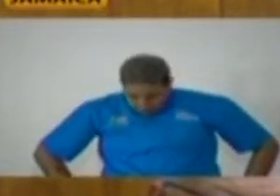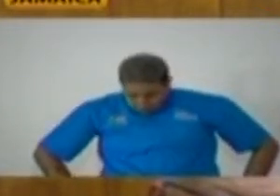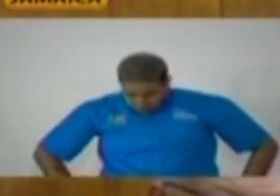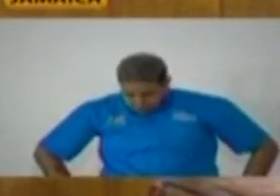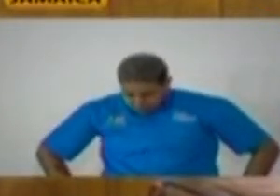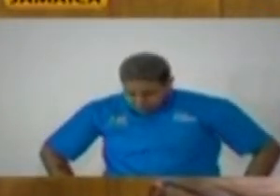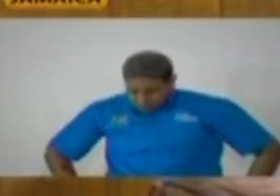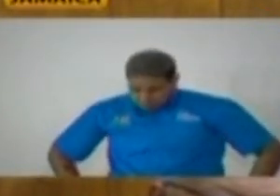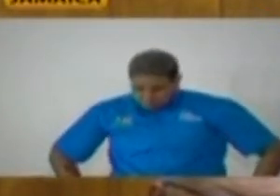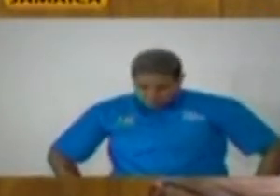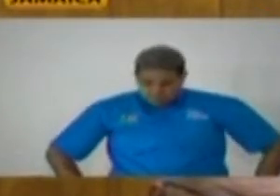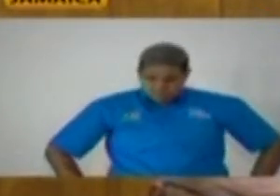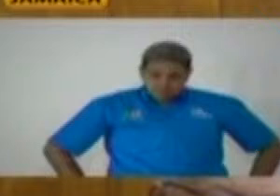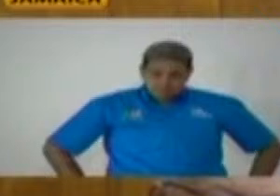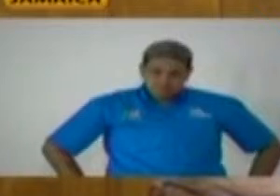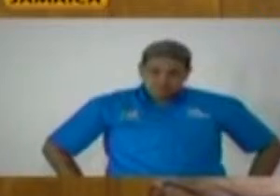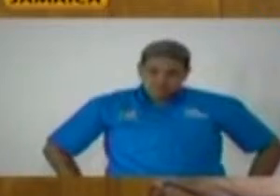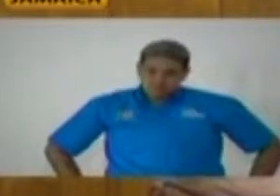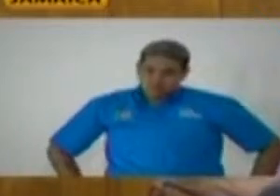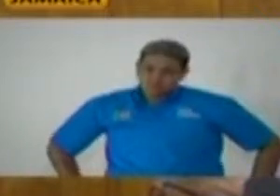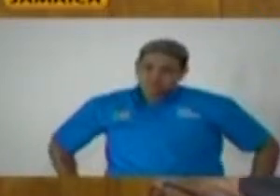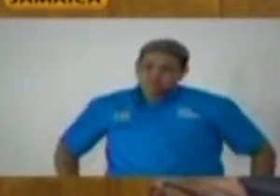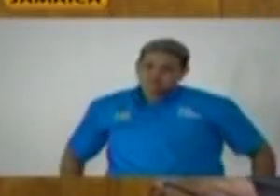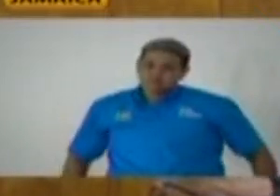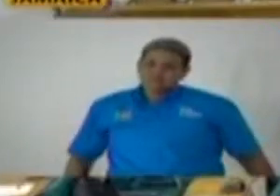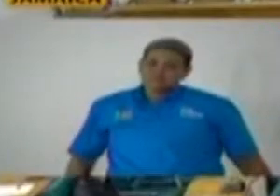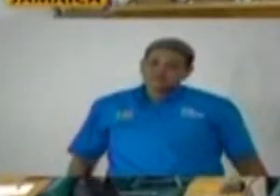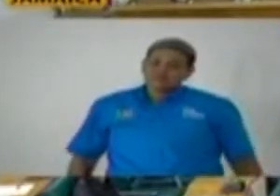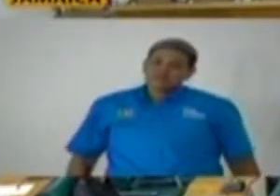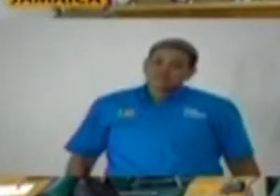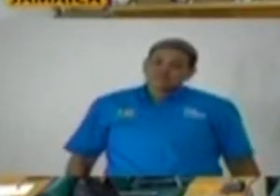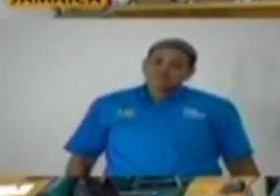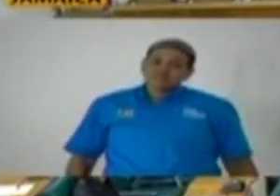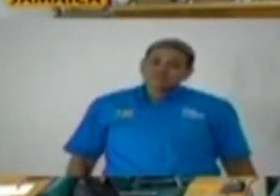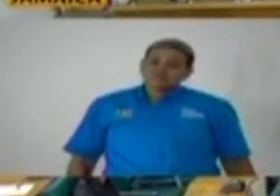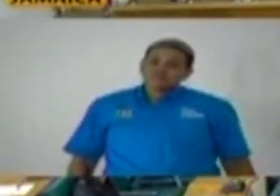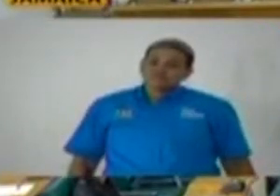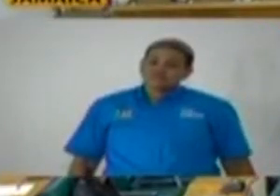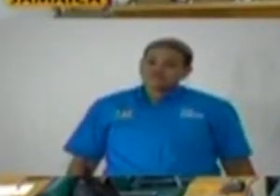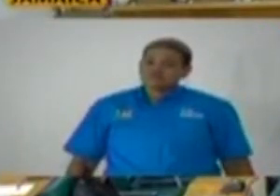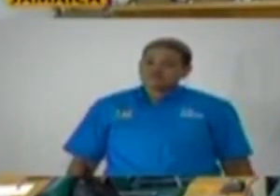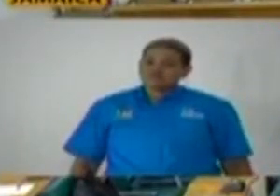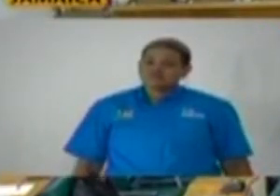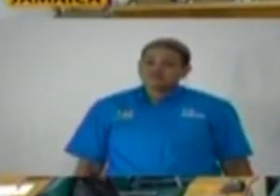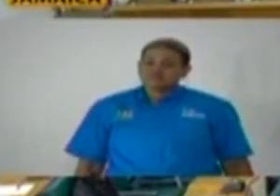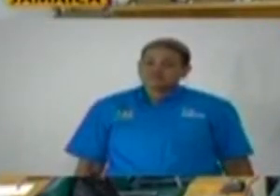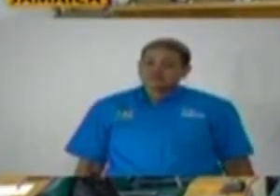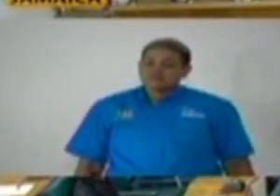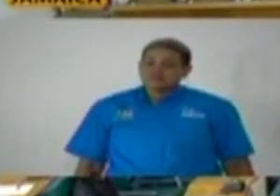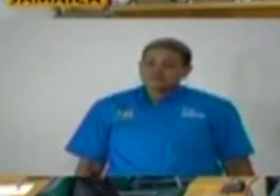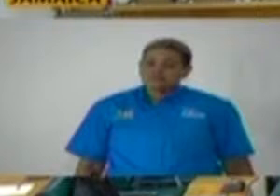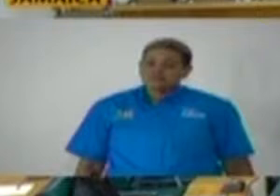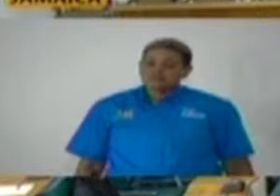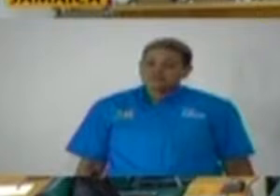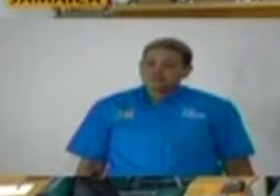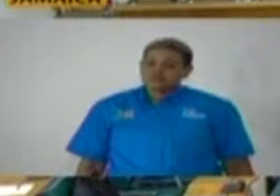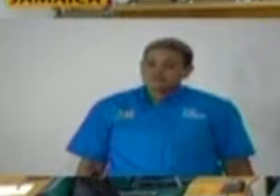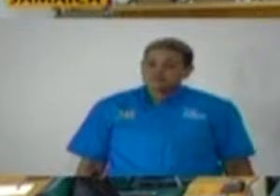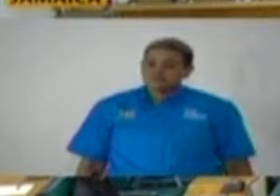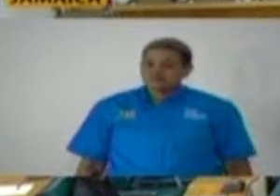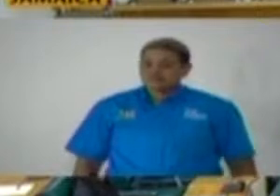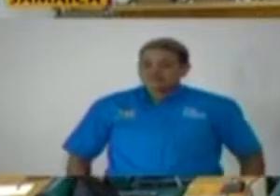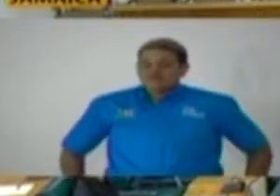You beat our teacher. Wipe your first. Cool down. Cool down. Yeah. You're running tough on them.